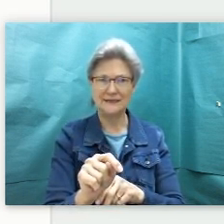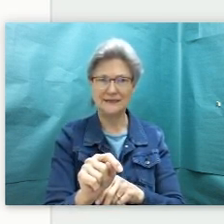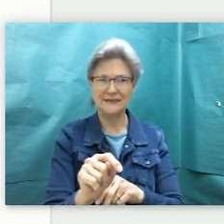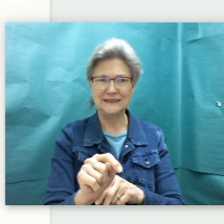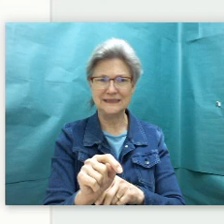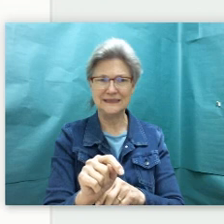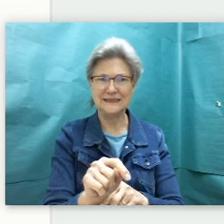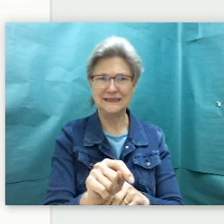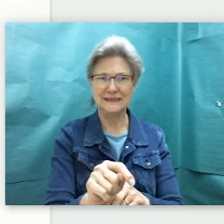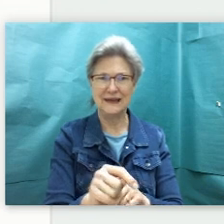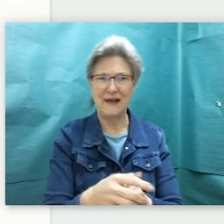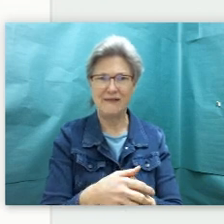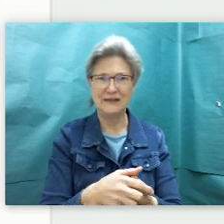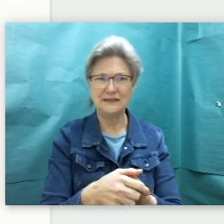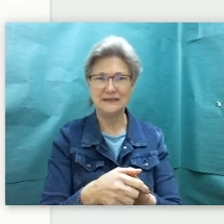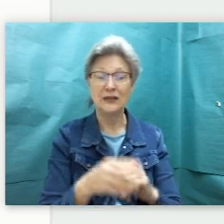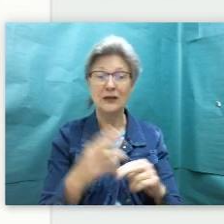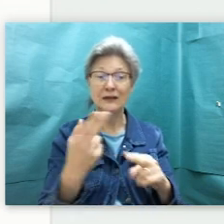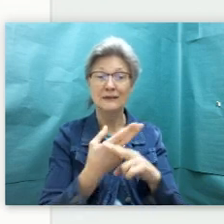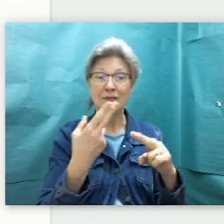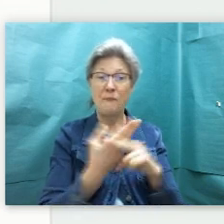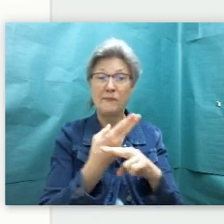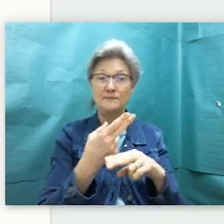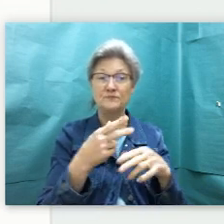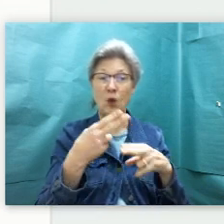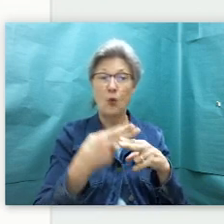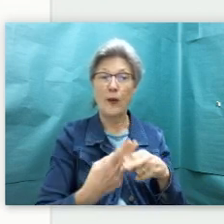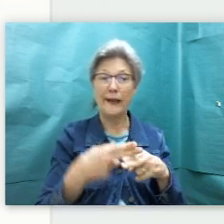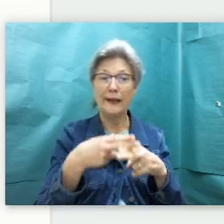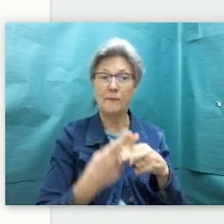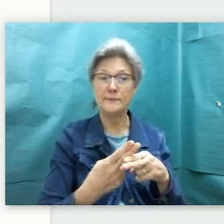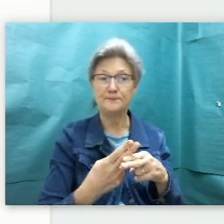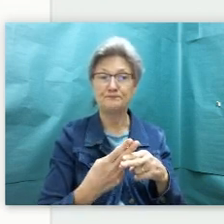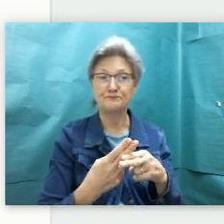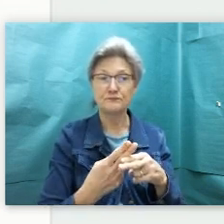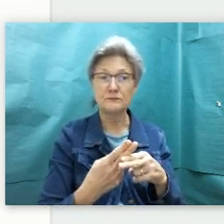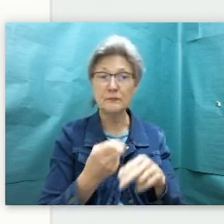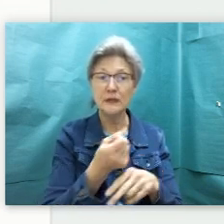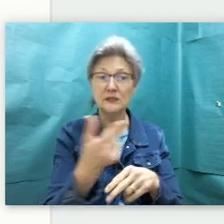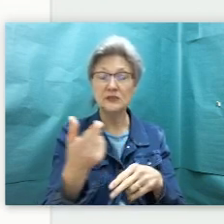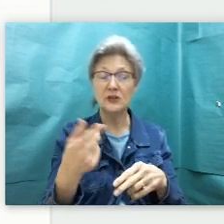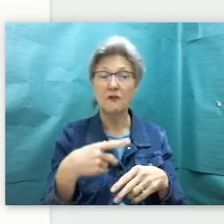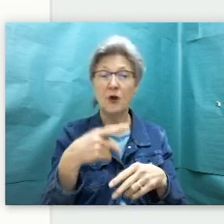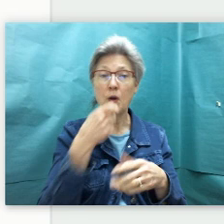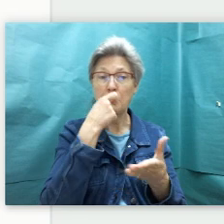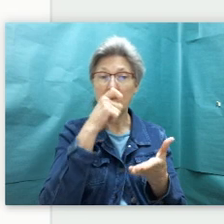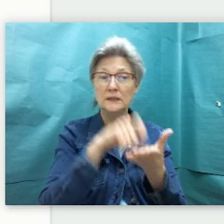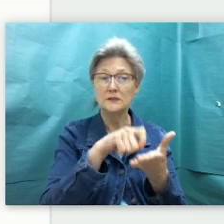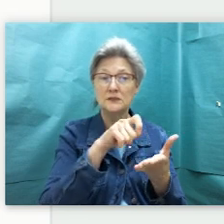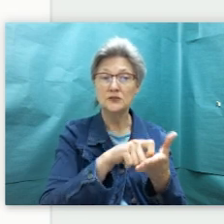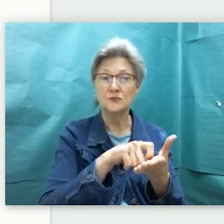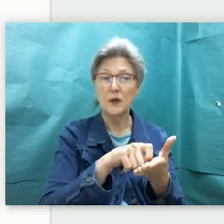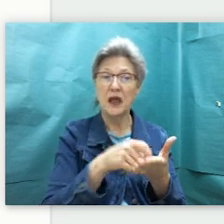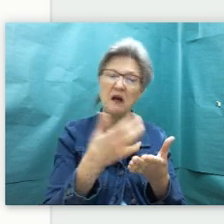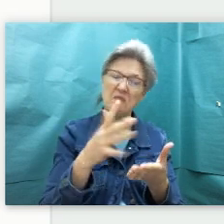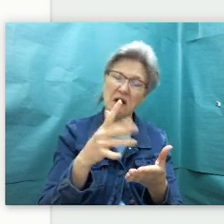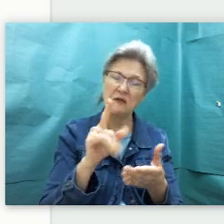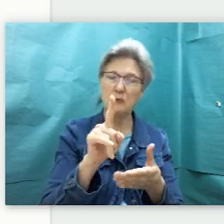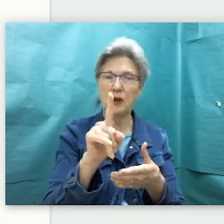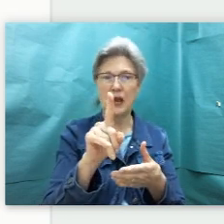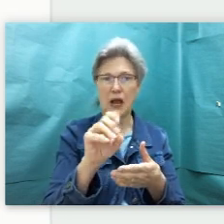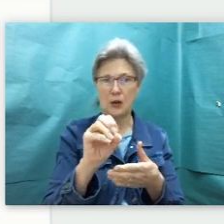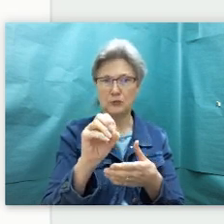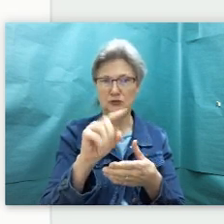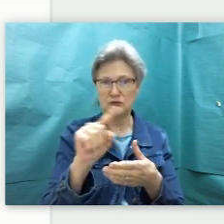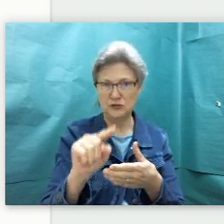Now, looking at customary units of weight. Several pencils weigh about 1 ounce, a loaf of bread weighs